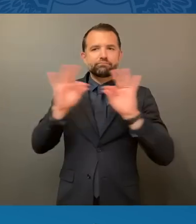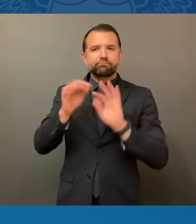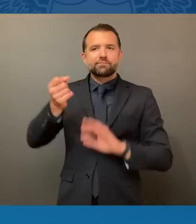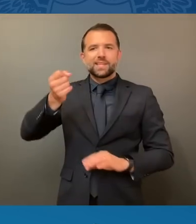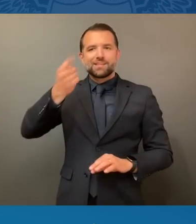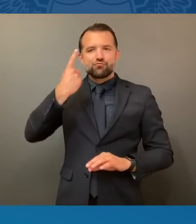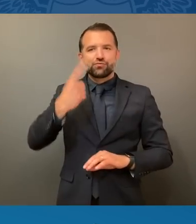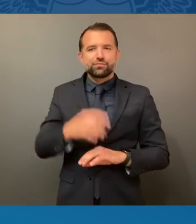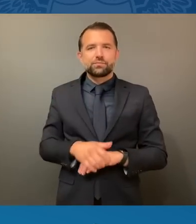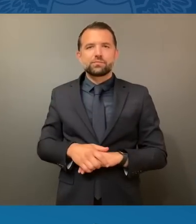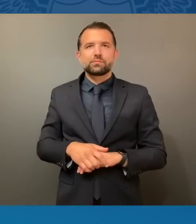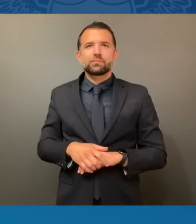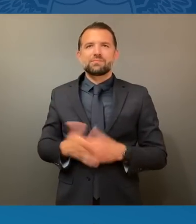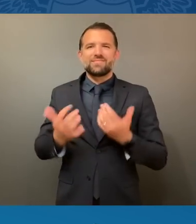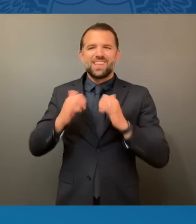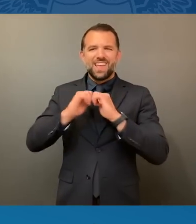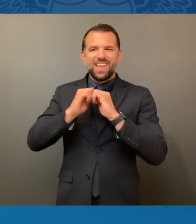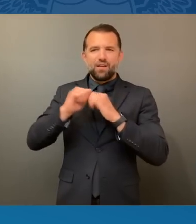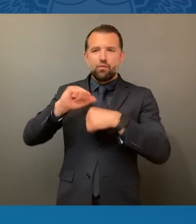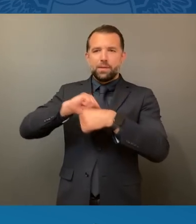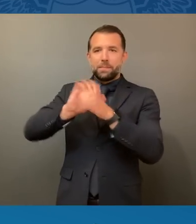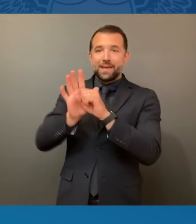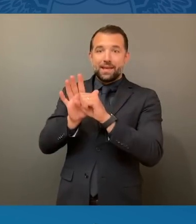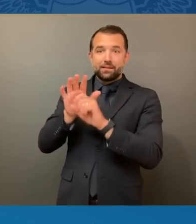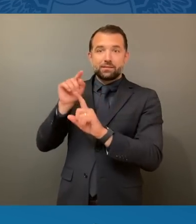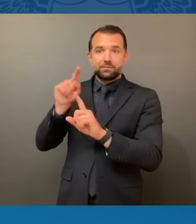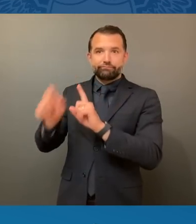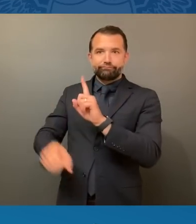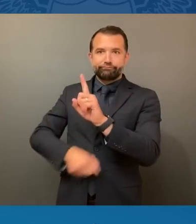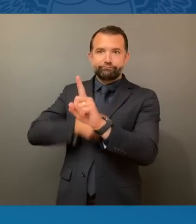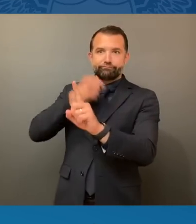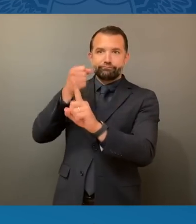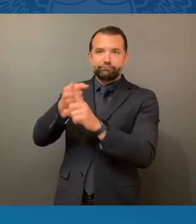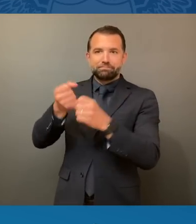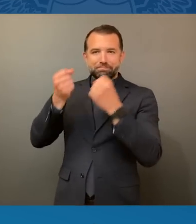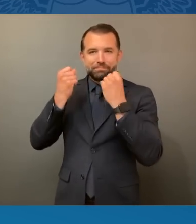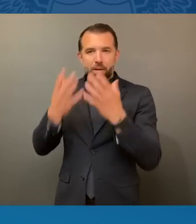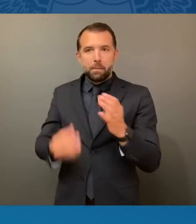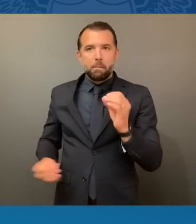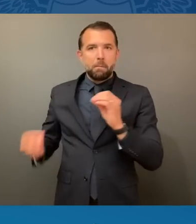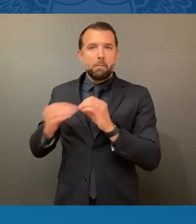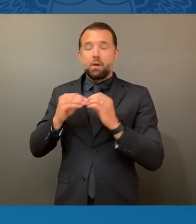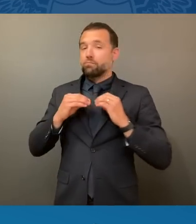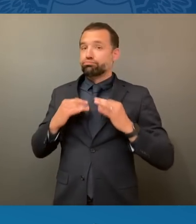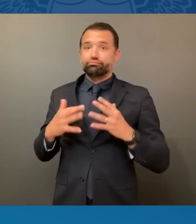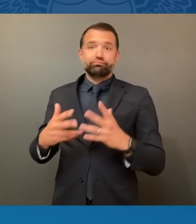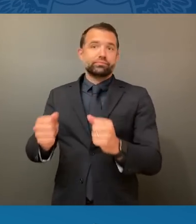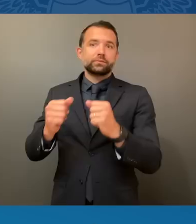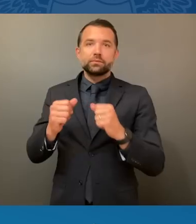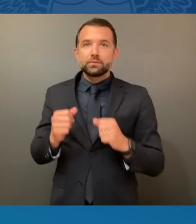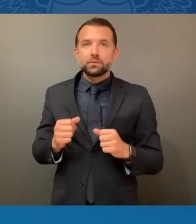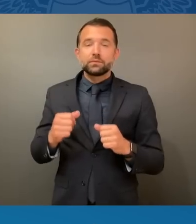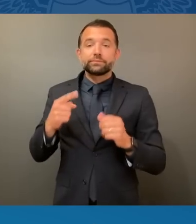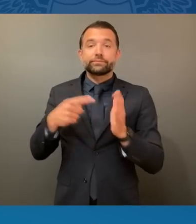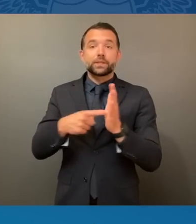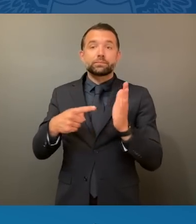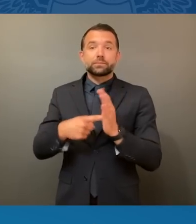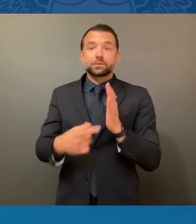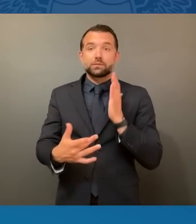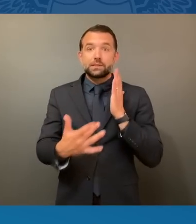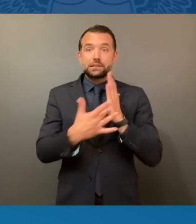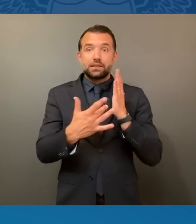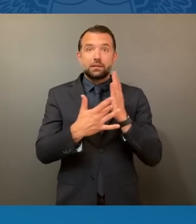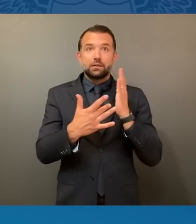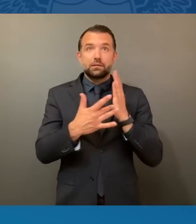way the pandemic accelerated so many things. Some, interestingly enough, like adoption of technology, was probably helpful,